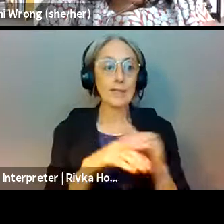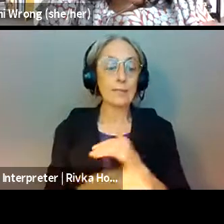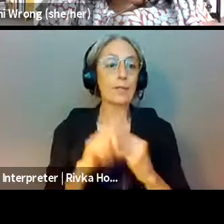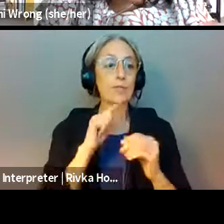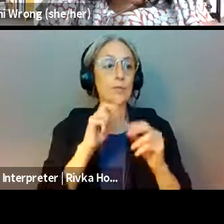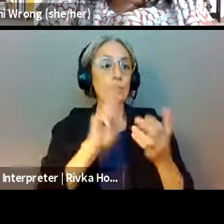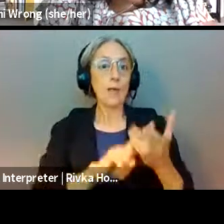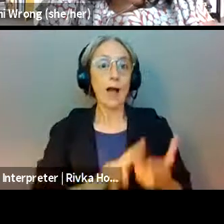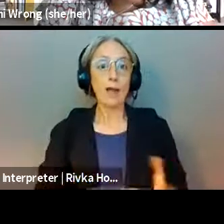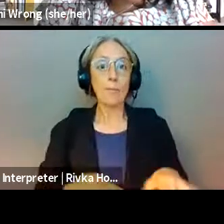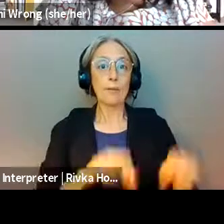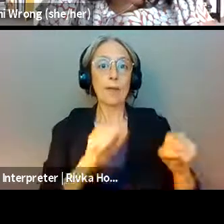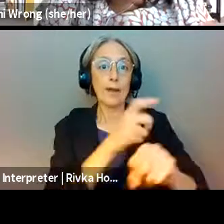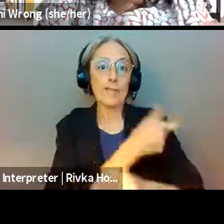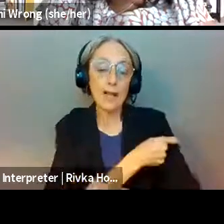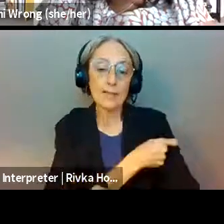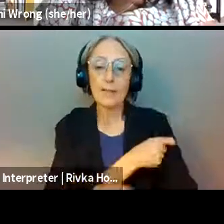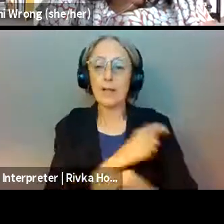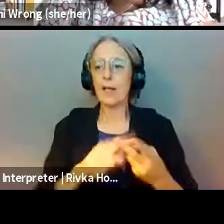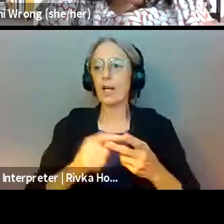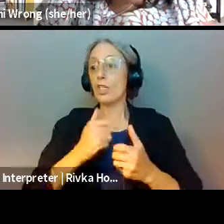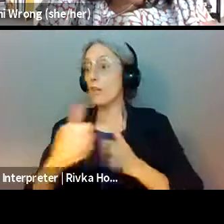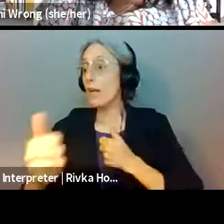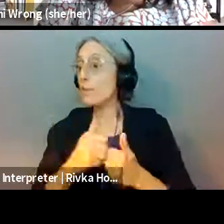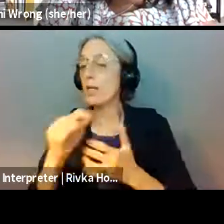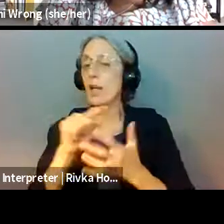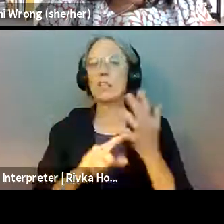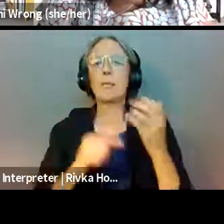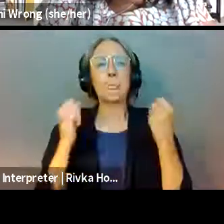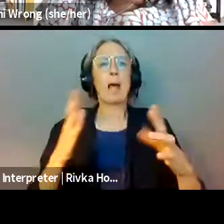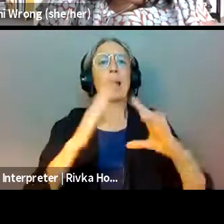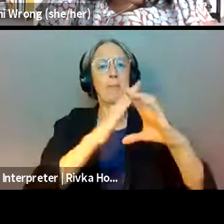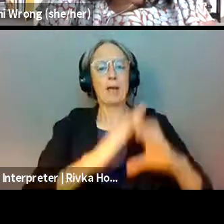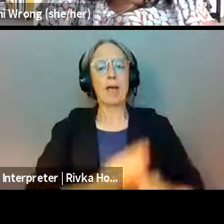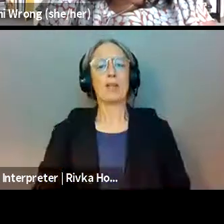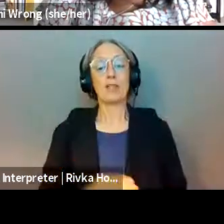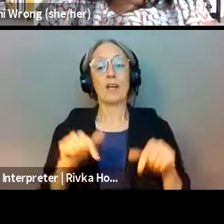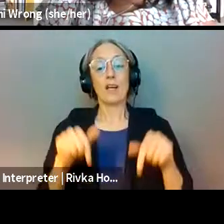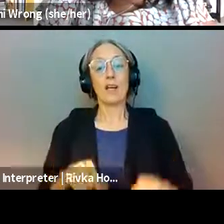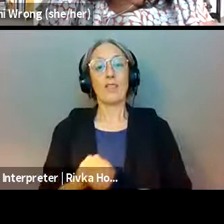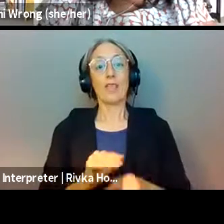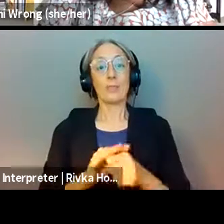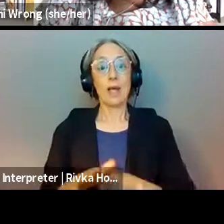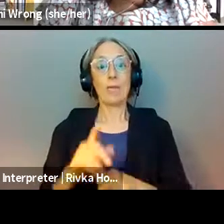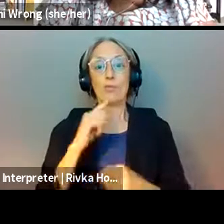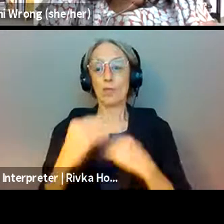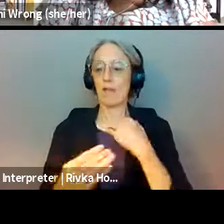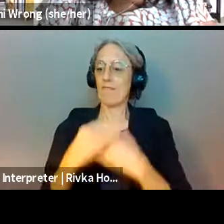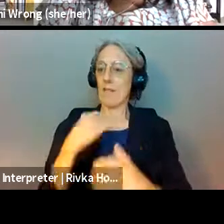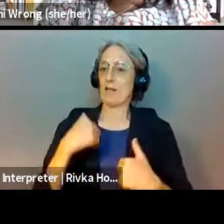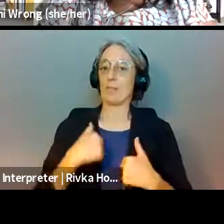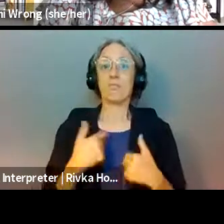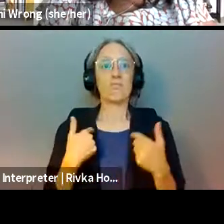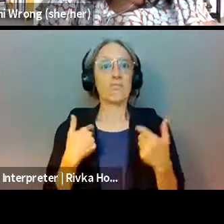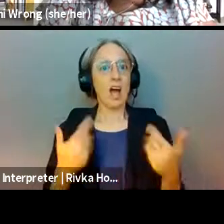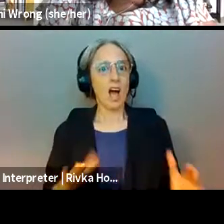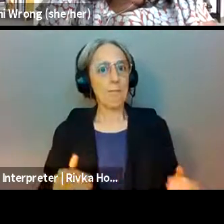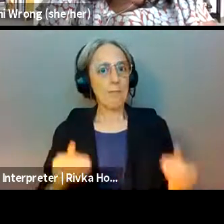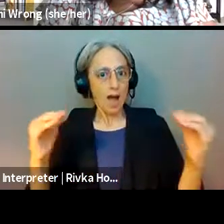to transportation. I know that this pandemic has really affected me. I'm educated